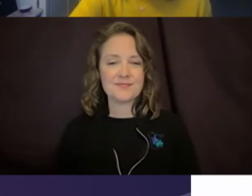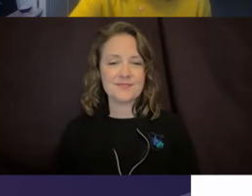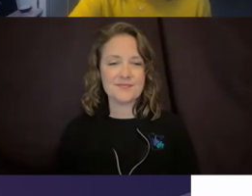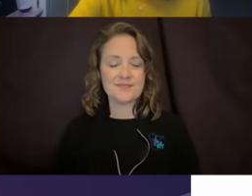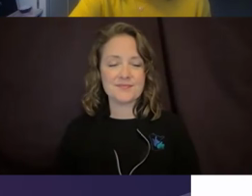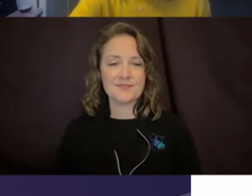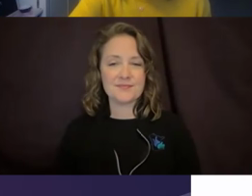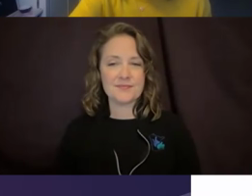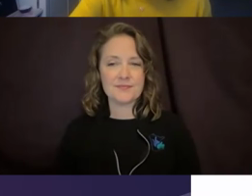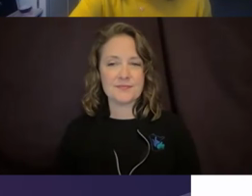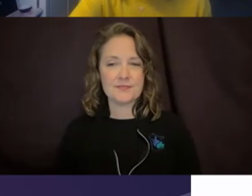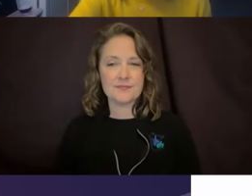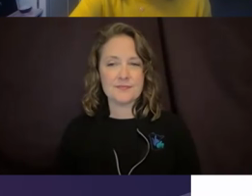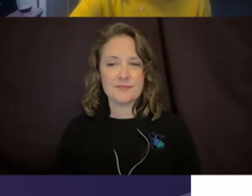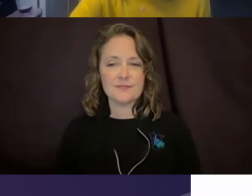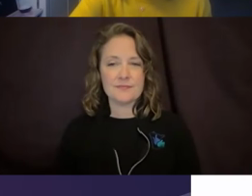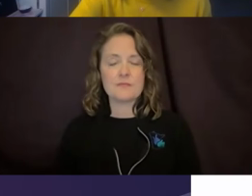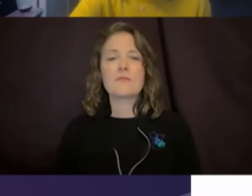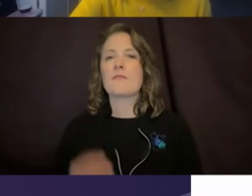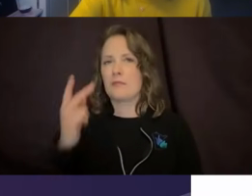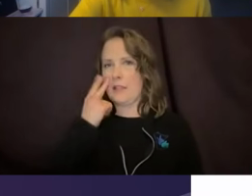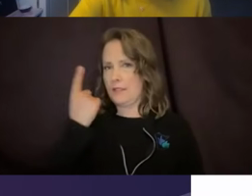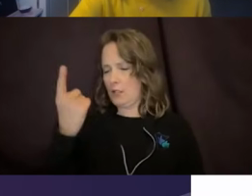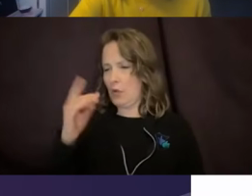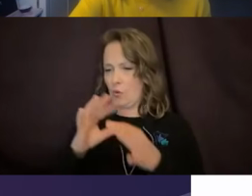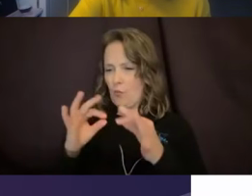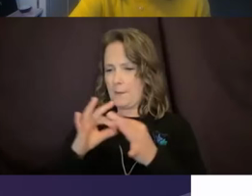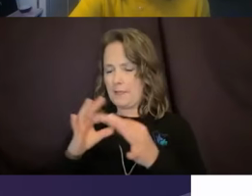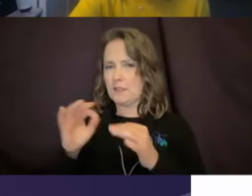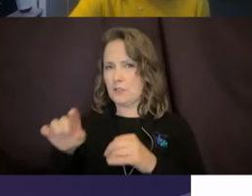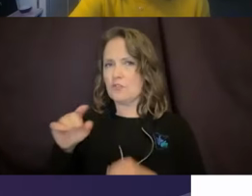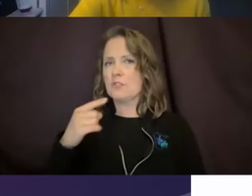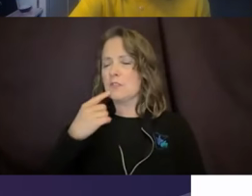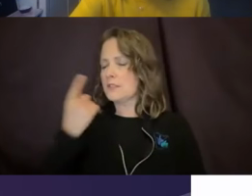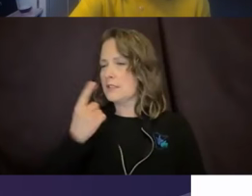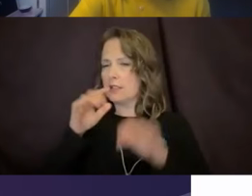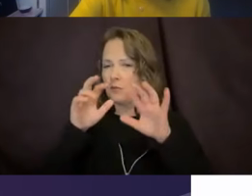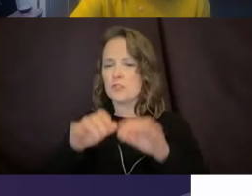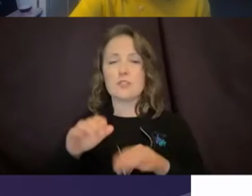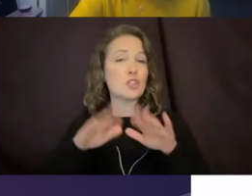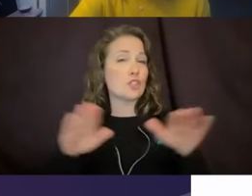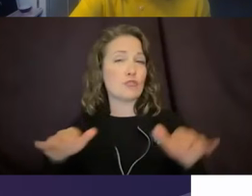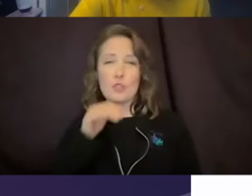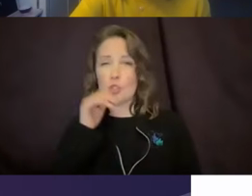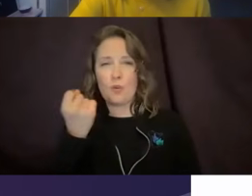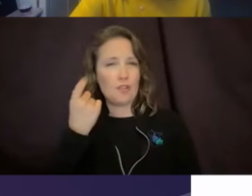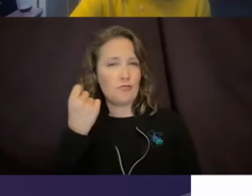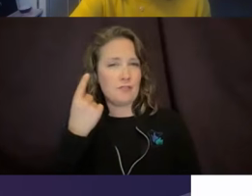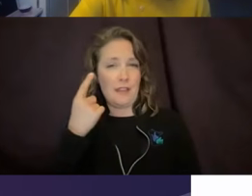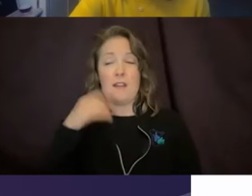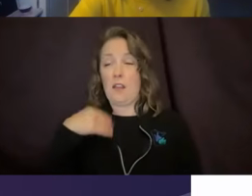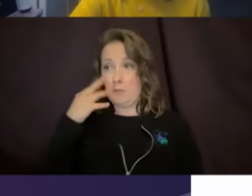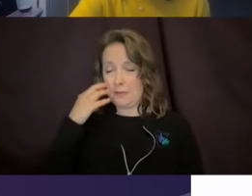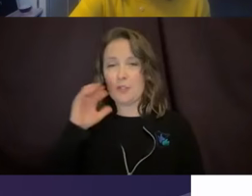there's a message in the chat saying that children do not always understand that they're being abused, and therefore they may not know